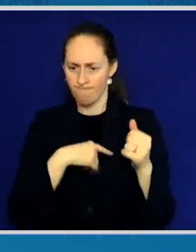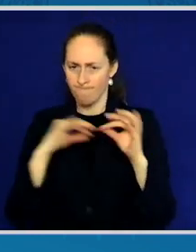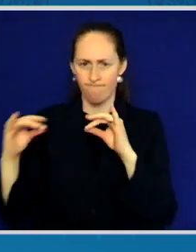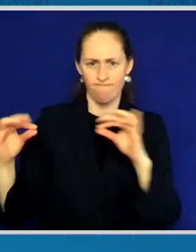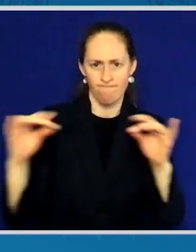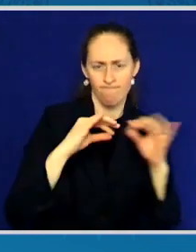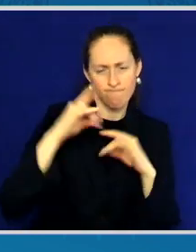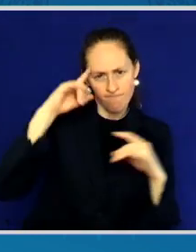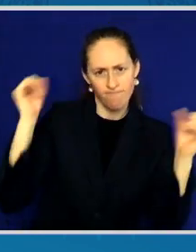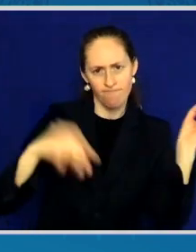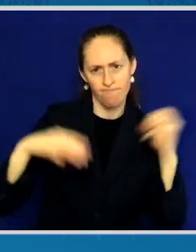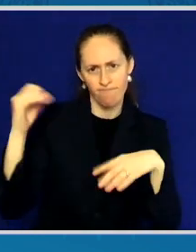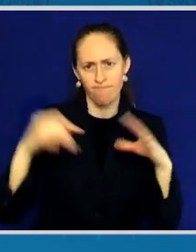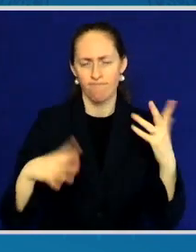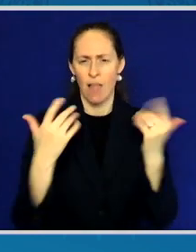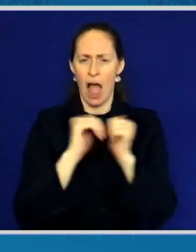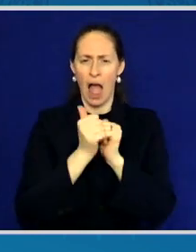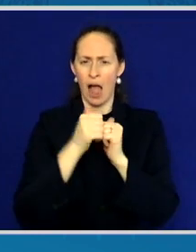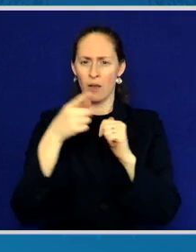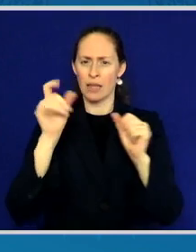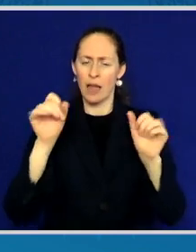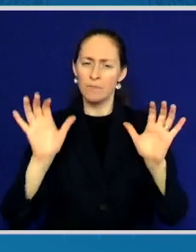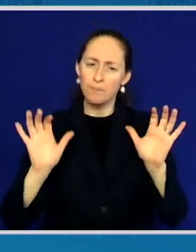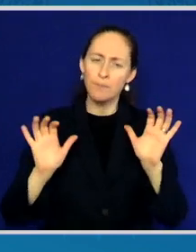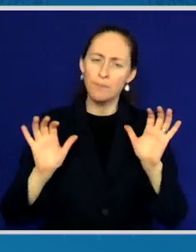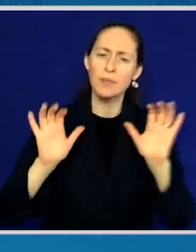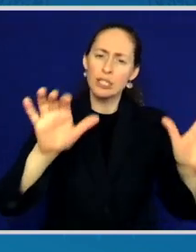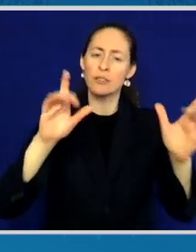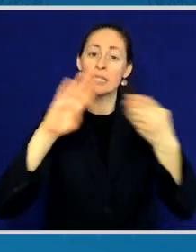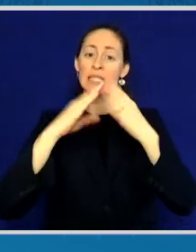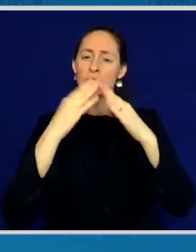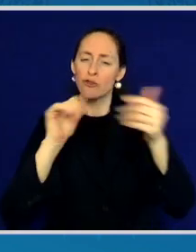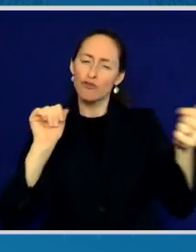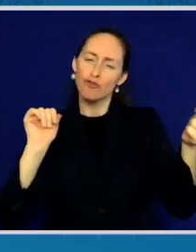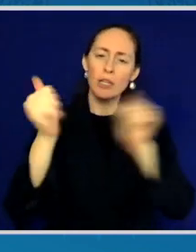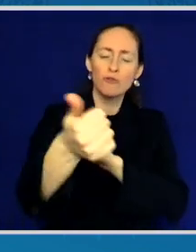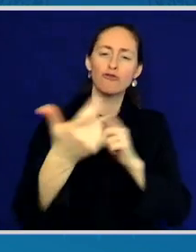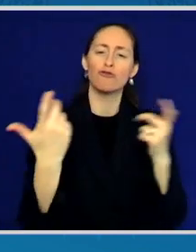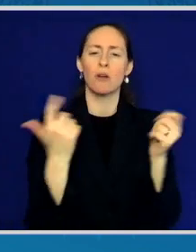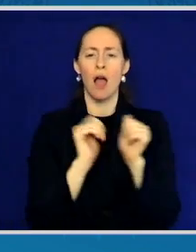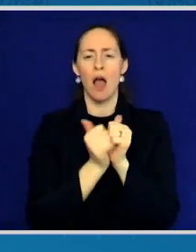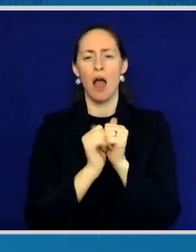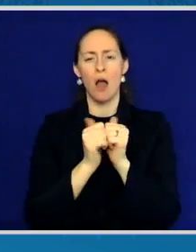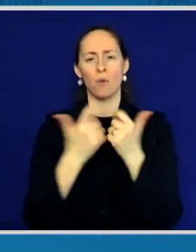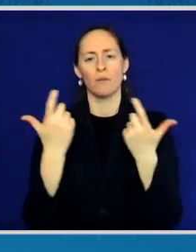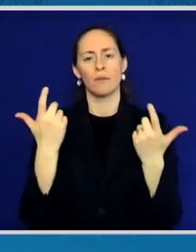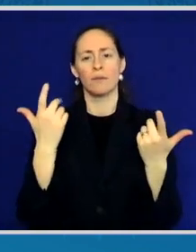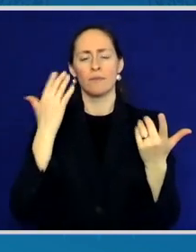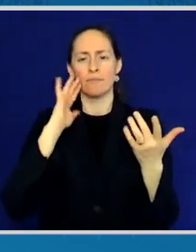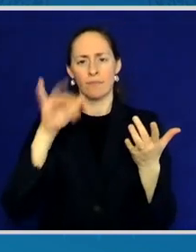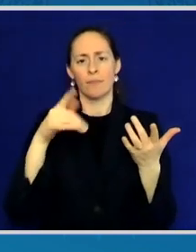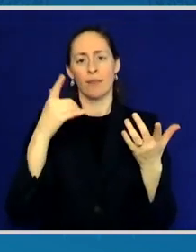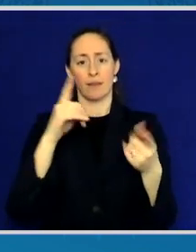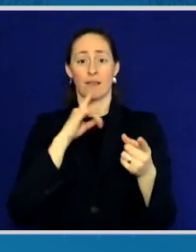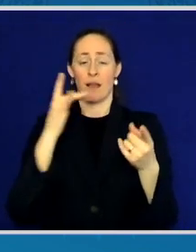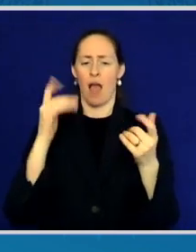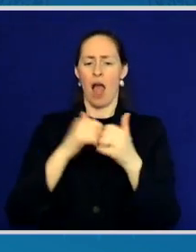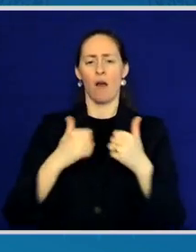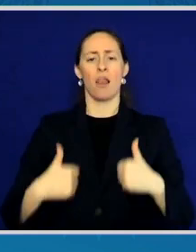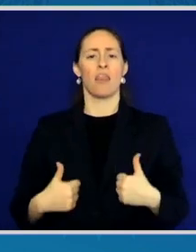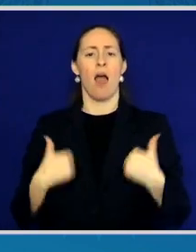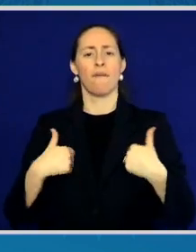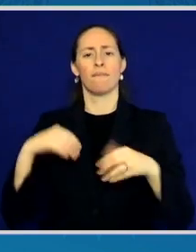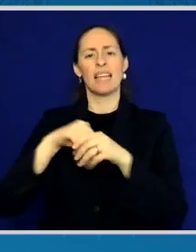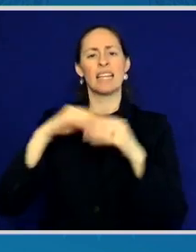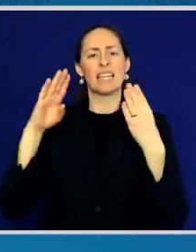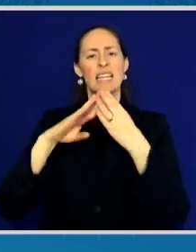does that transform this city's economy and this city's, more importantly, really, its quality of life? Thank